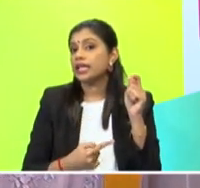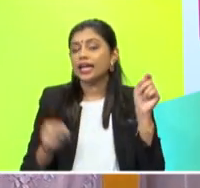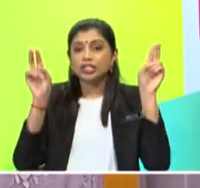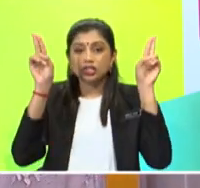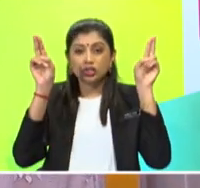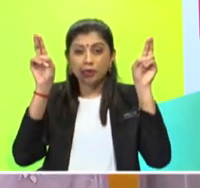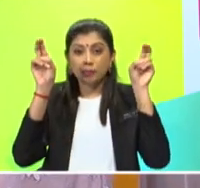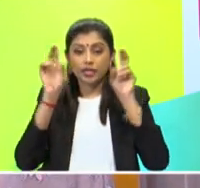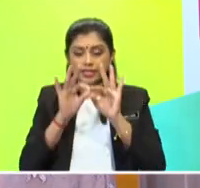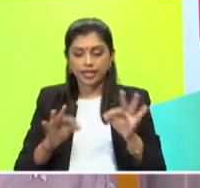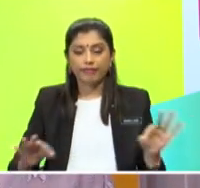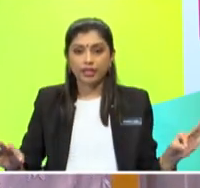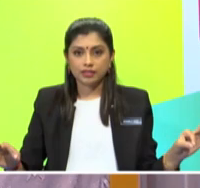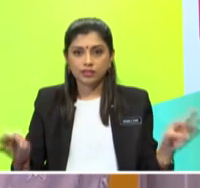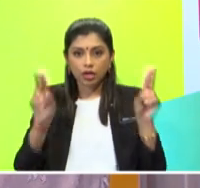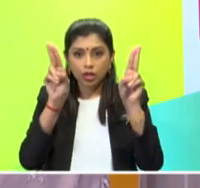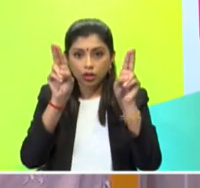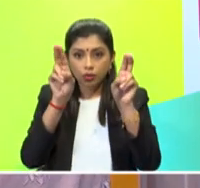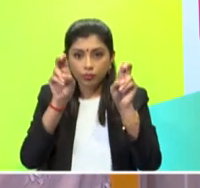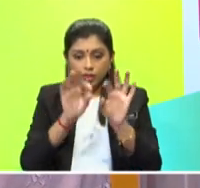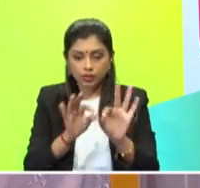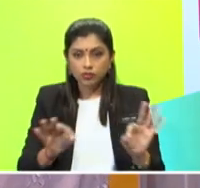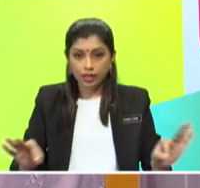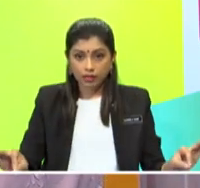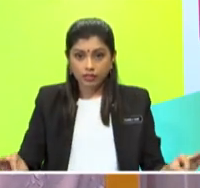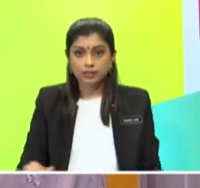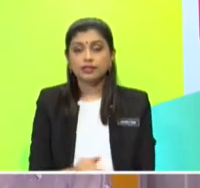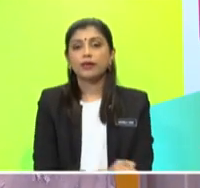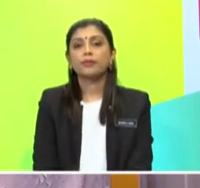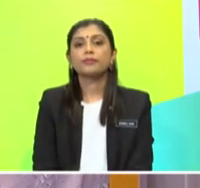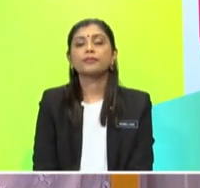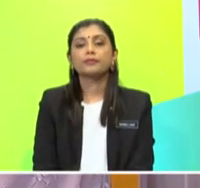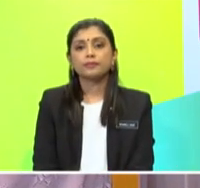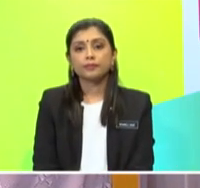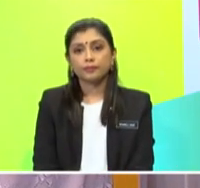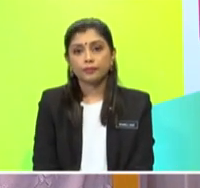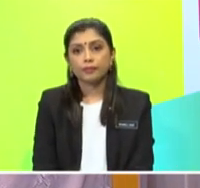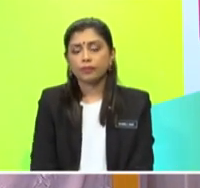sentence. Okay. Well, of course, everyone out there, you're aware that topic sentence will begin every